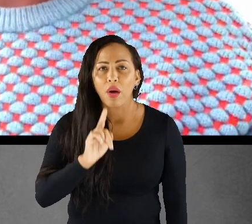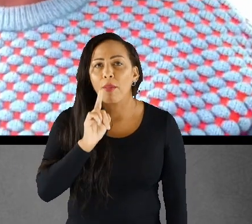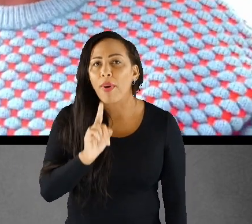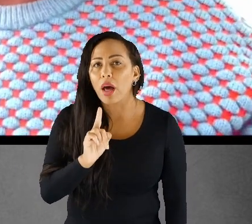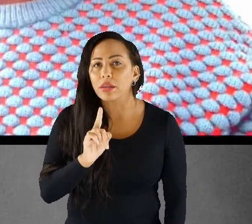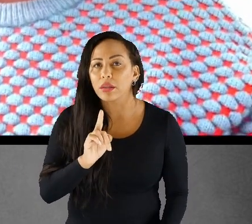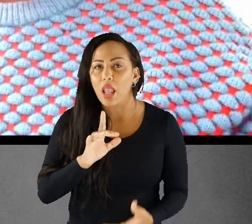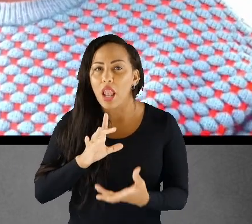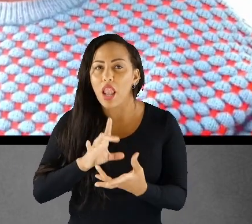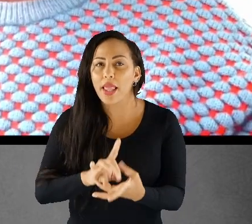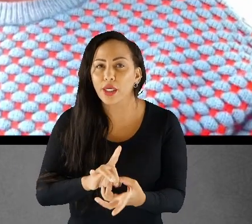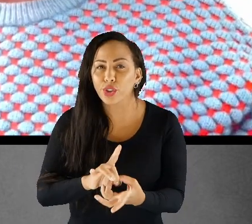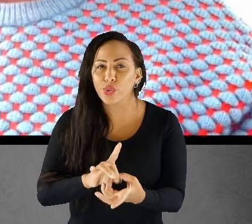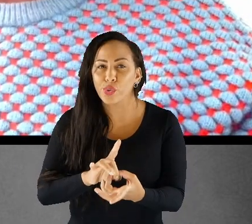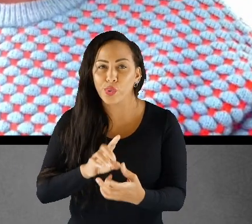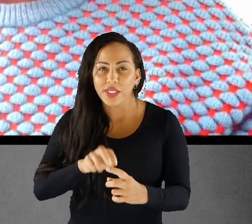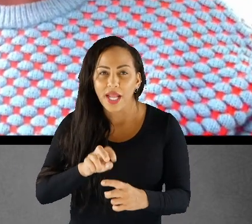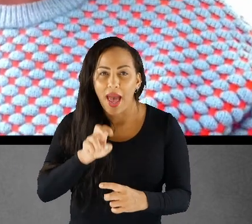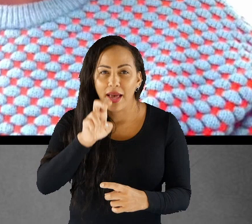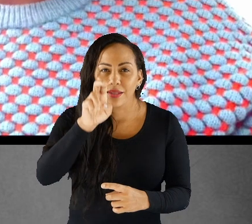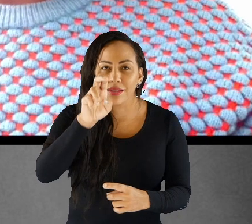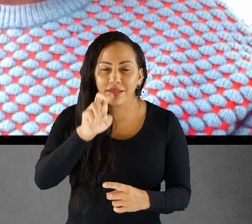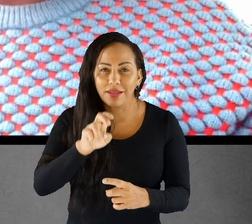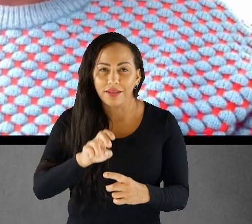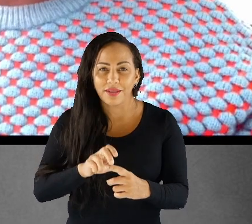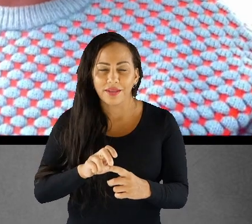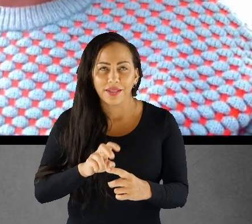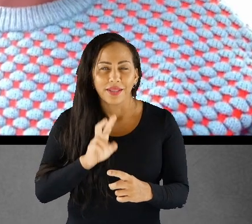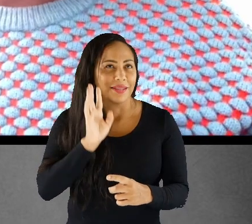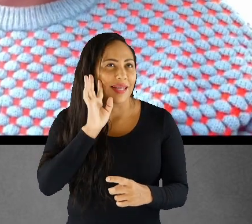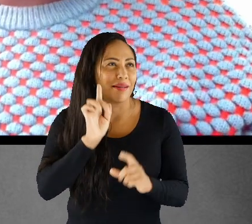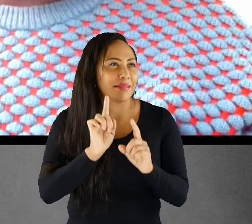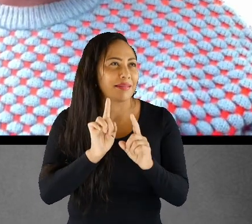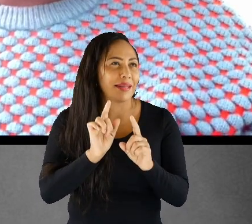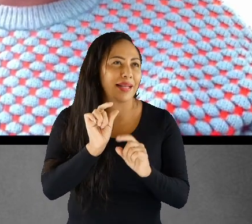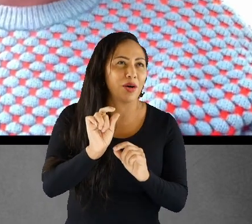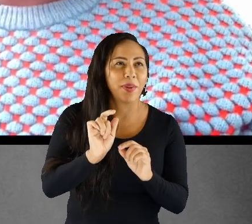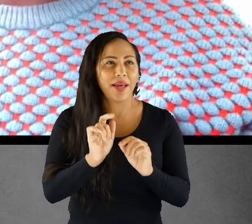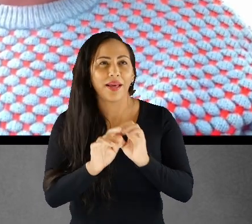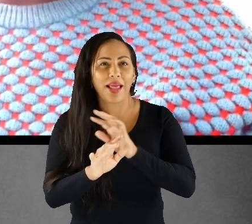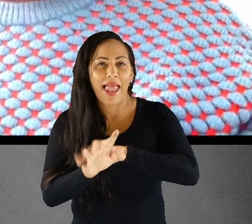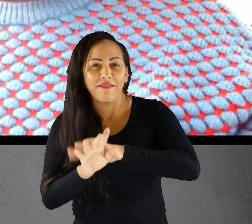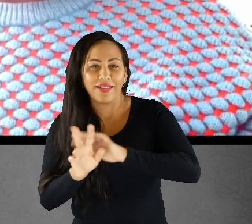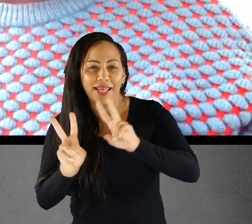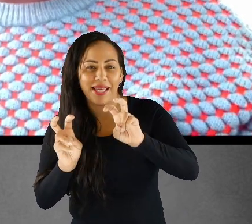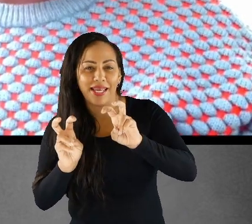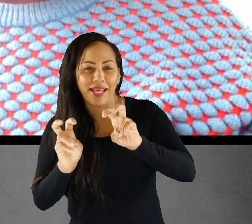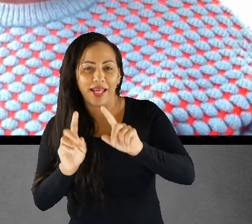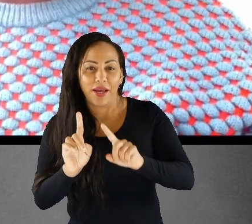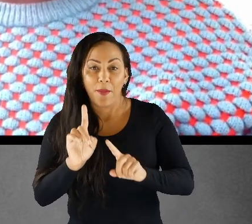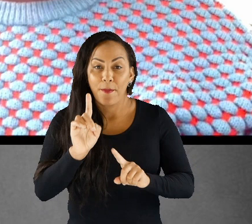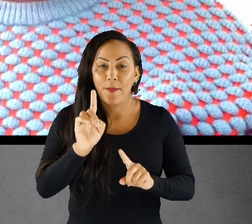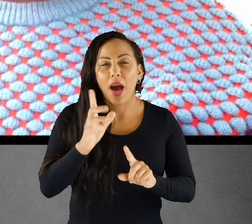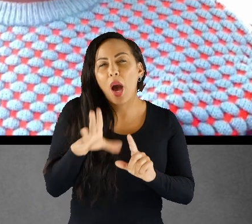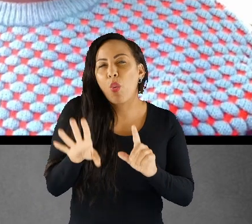Sounds a bit left field, I think. I've explained what I want to do, but I also, at the back of that, I also want to do a